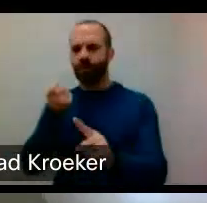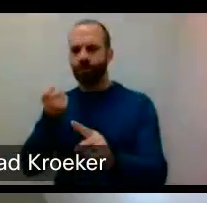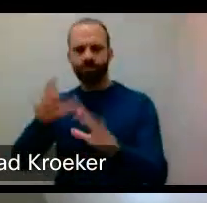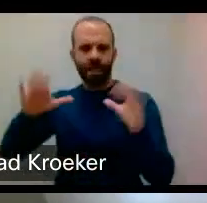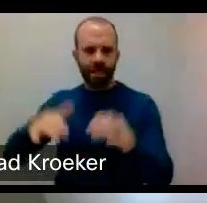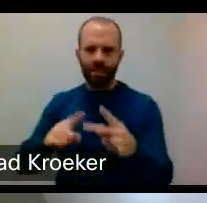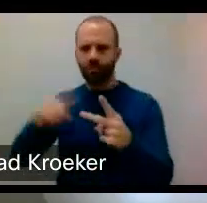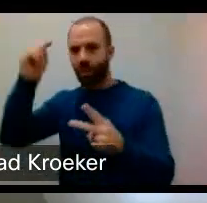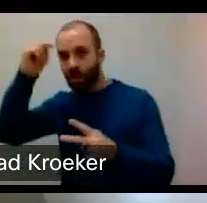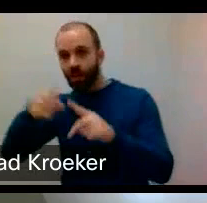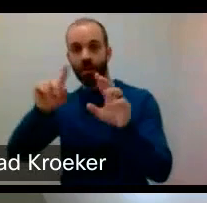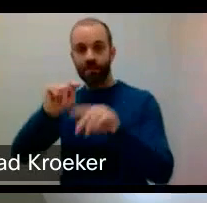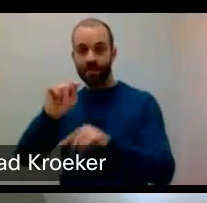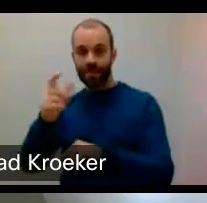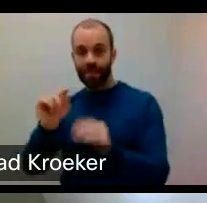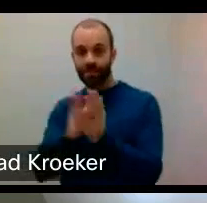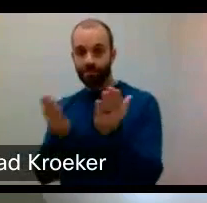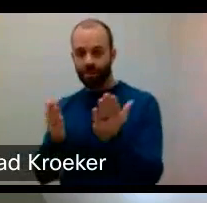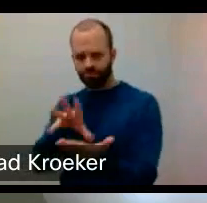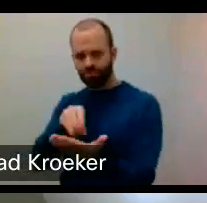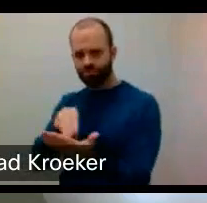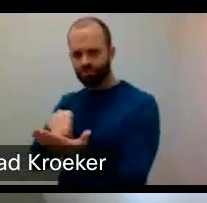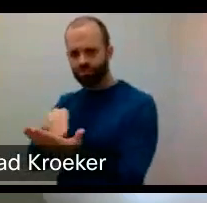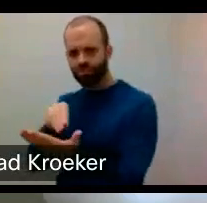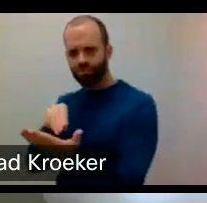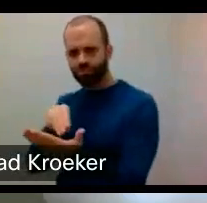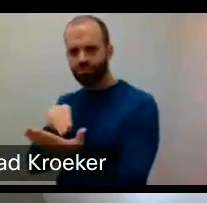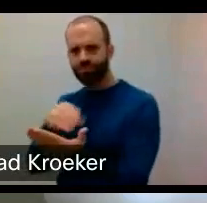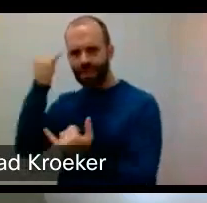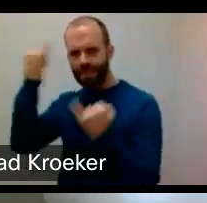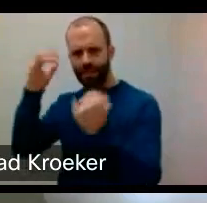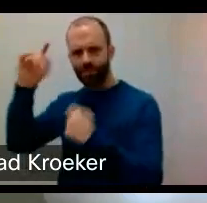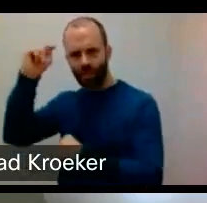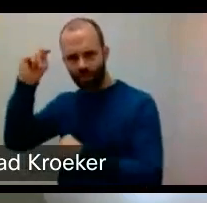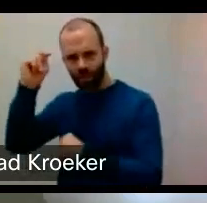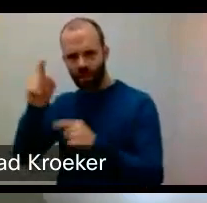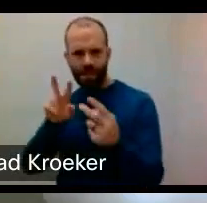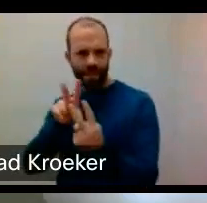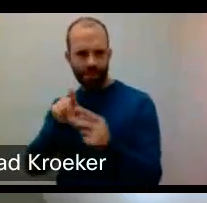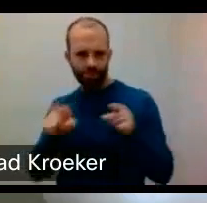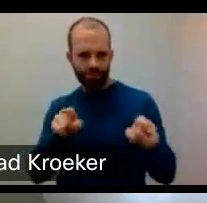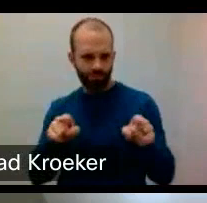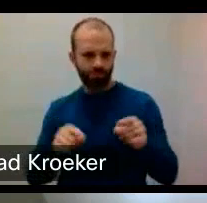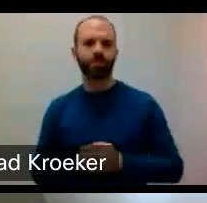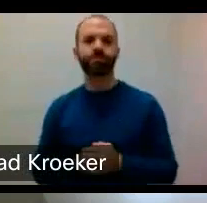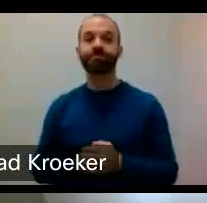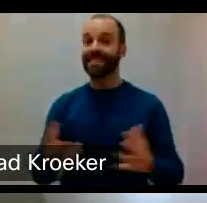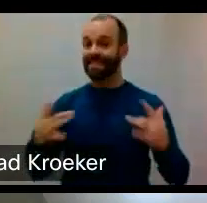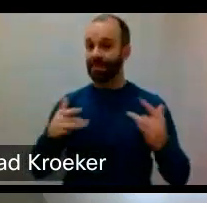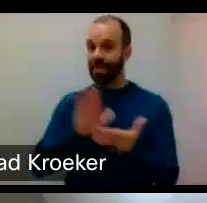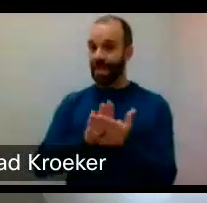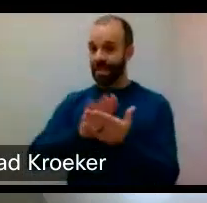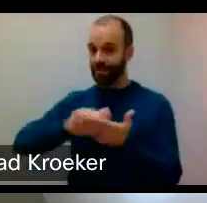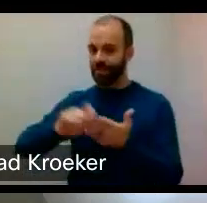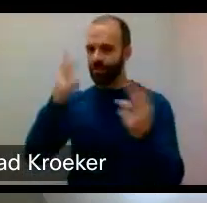from a textbook, just for a few examples. But again, in academic writing, we're typically asked to reflect on